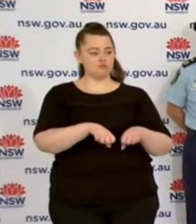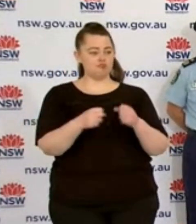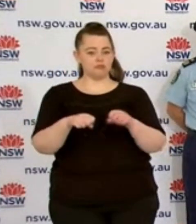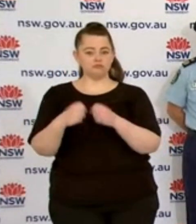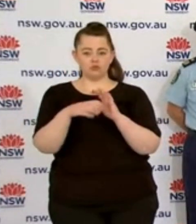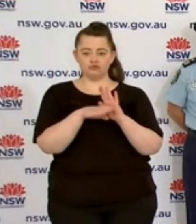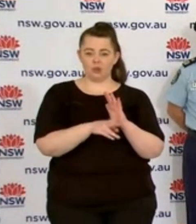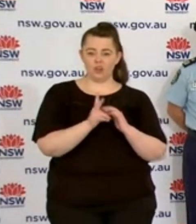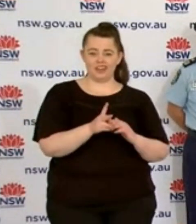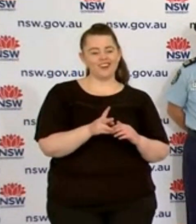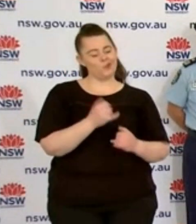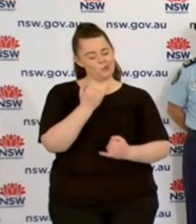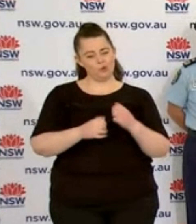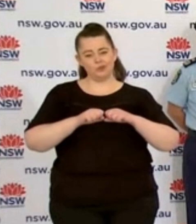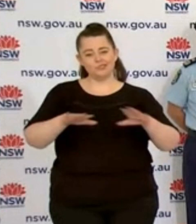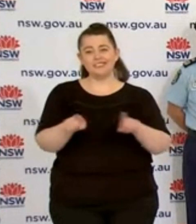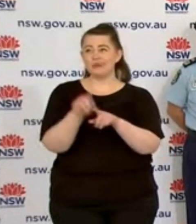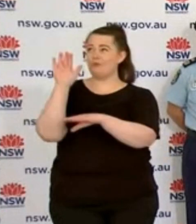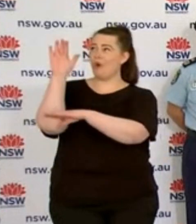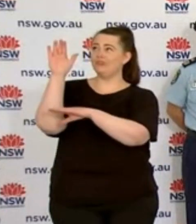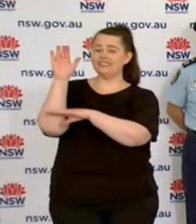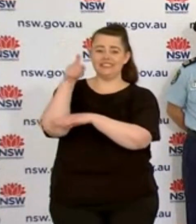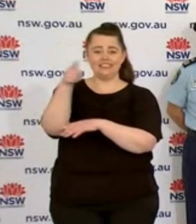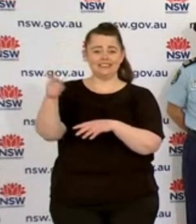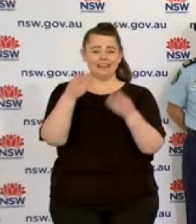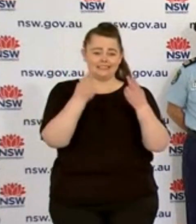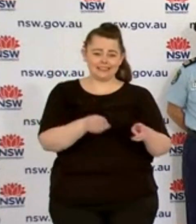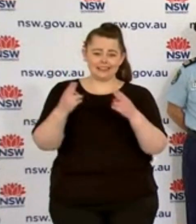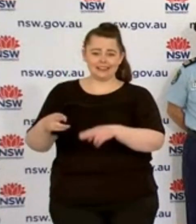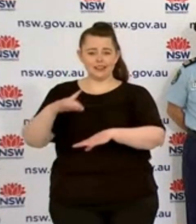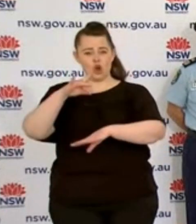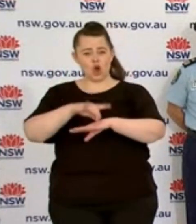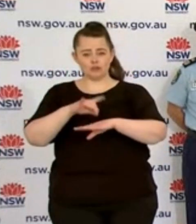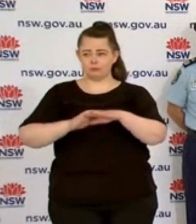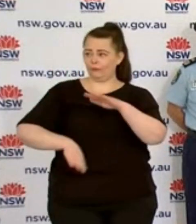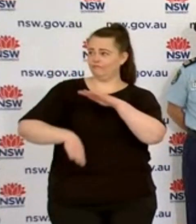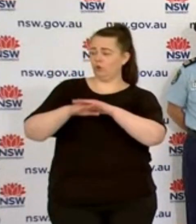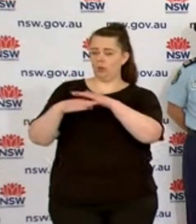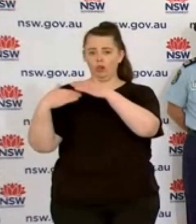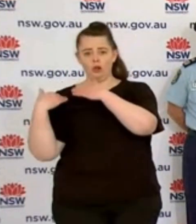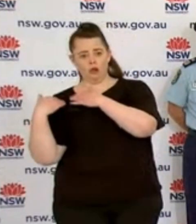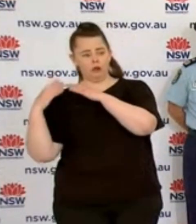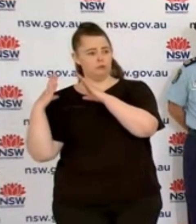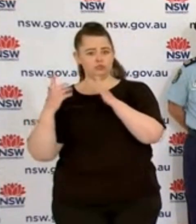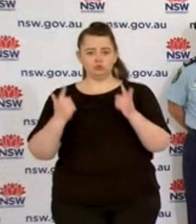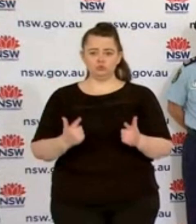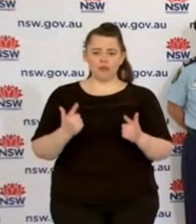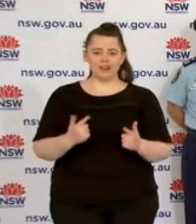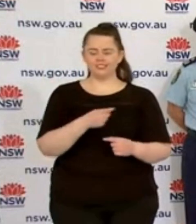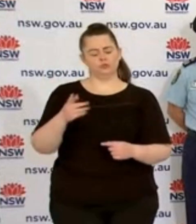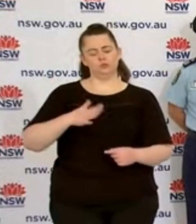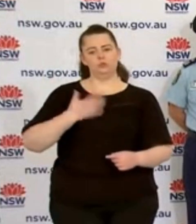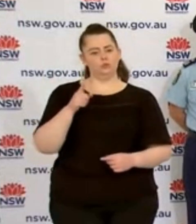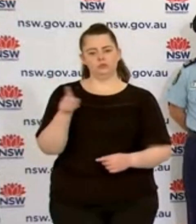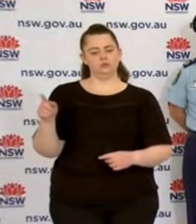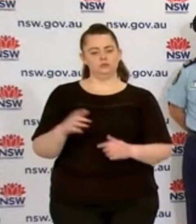more deaths, more hospitalisation and more stress on our system. So I just want to stress this point, that I think when you look around Australia at other states